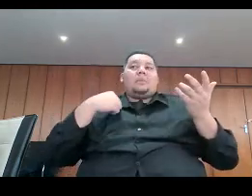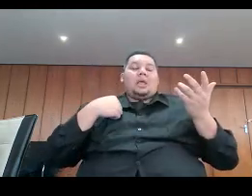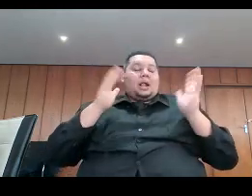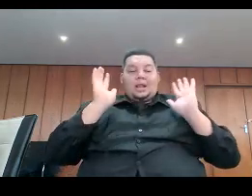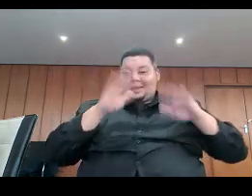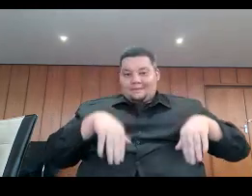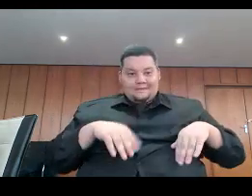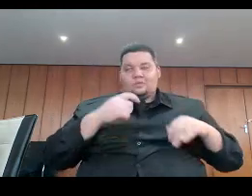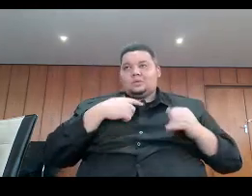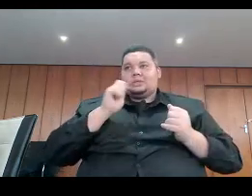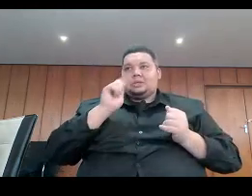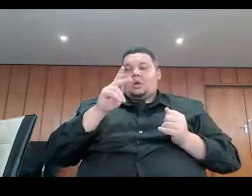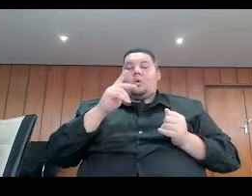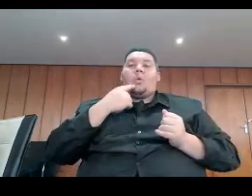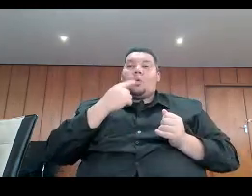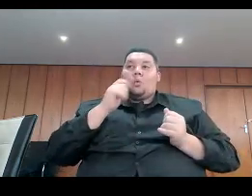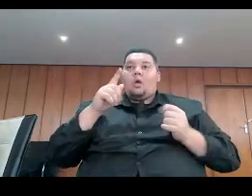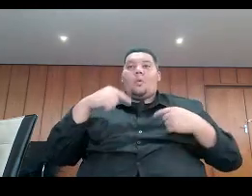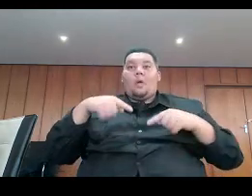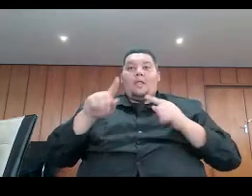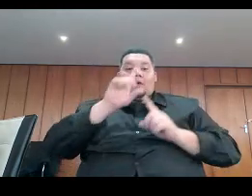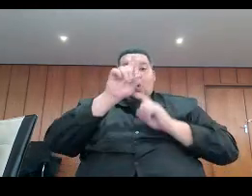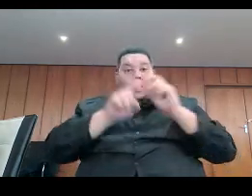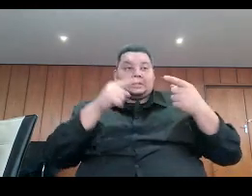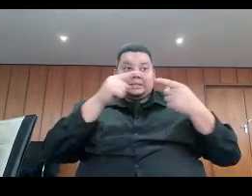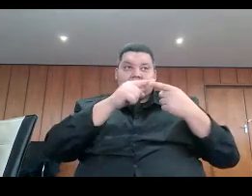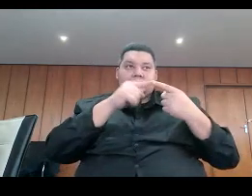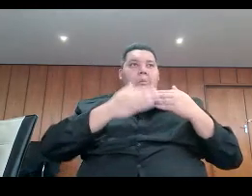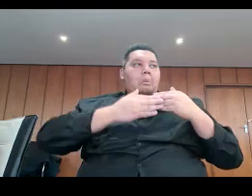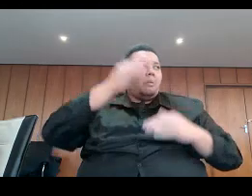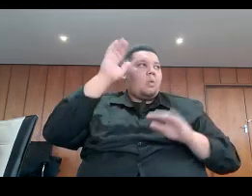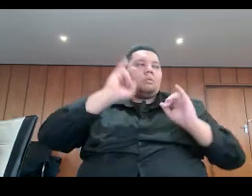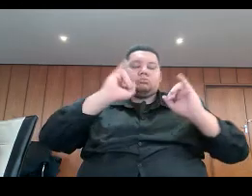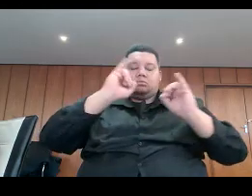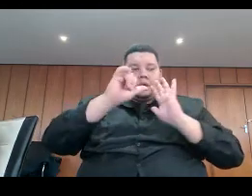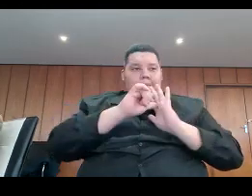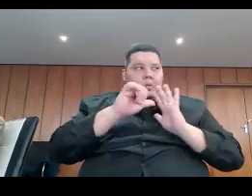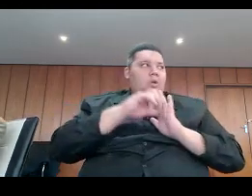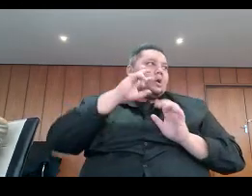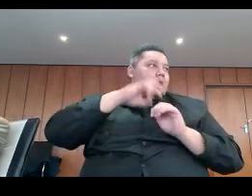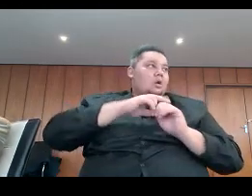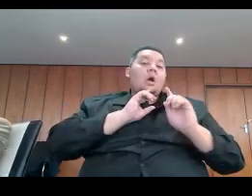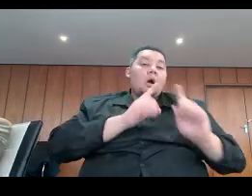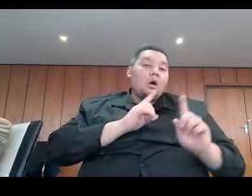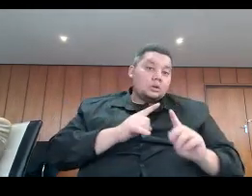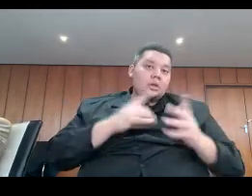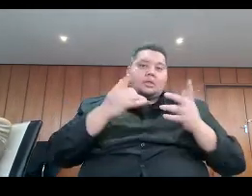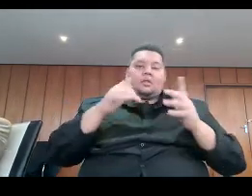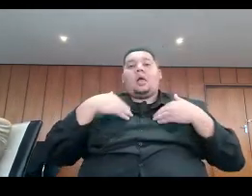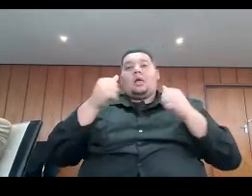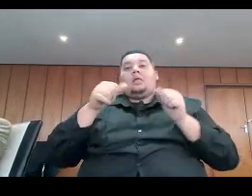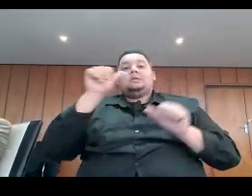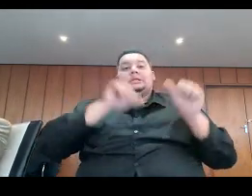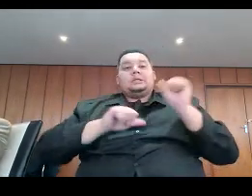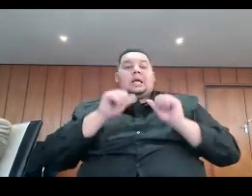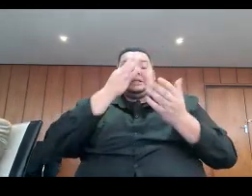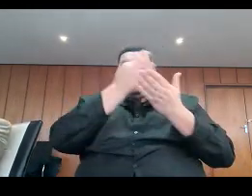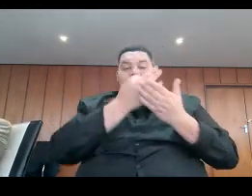left because I thought, well, the question was far more important to answer than a health sciences faculty, because it was a